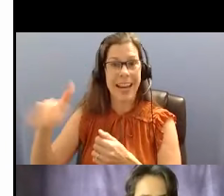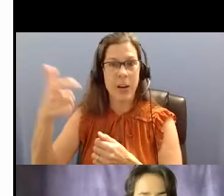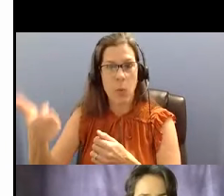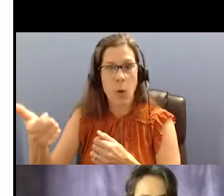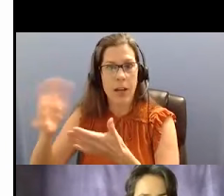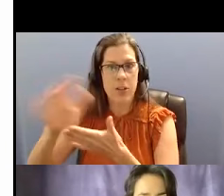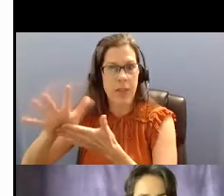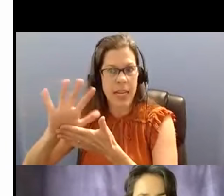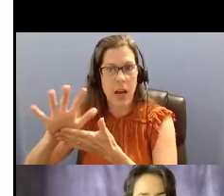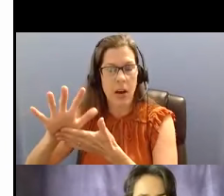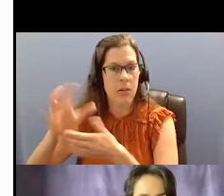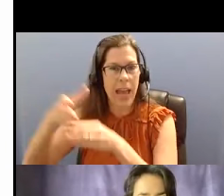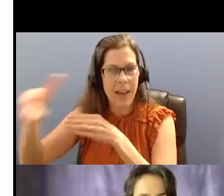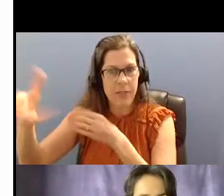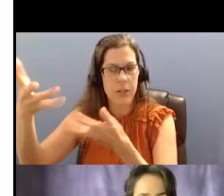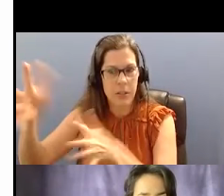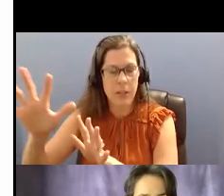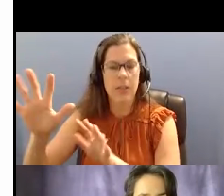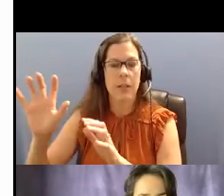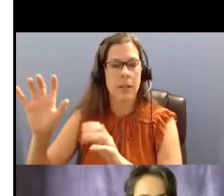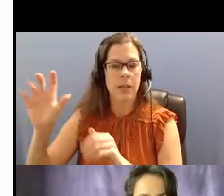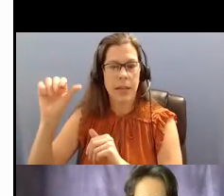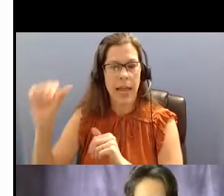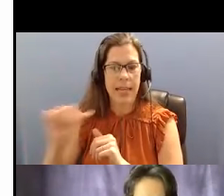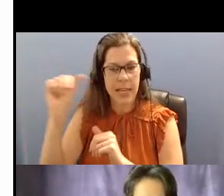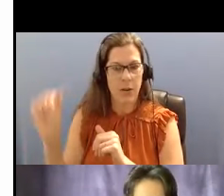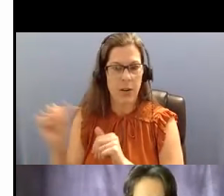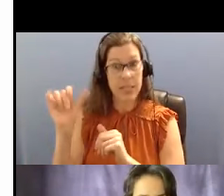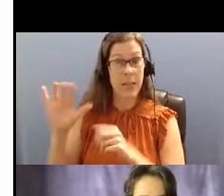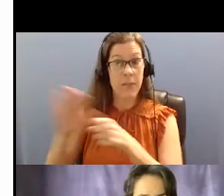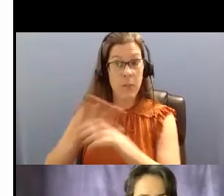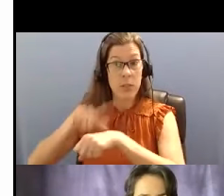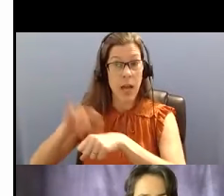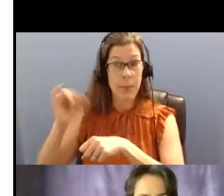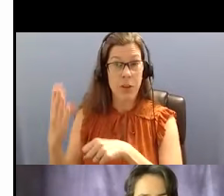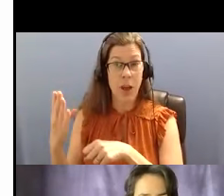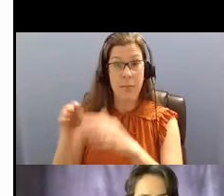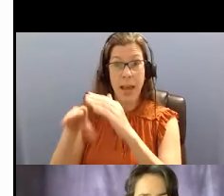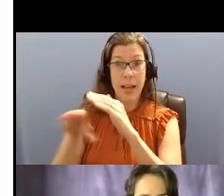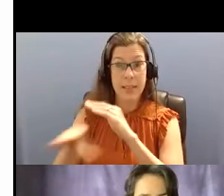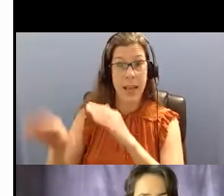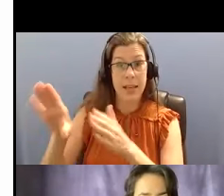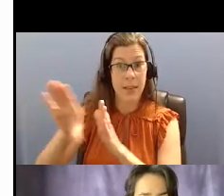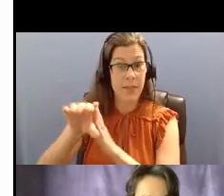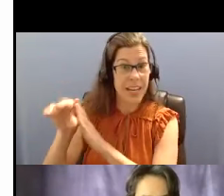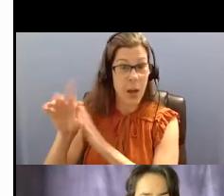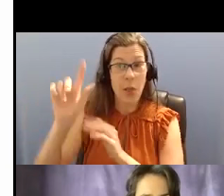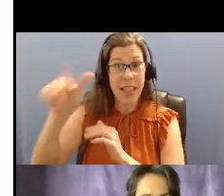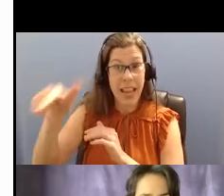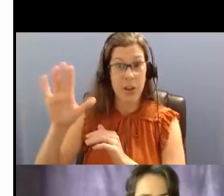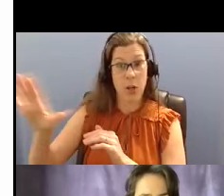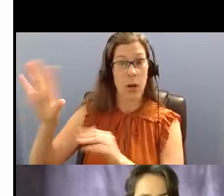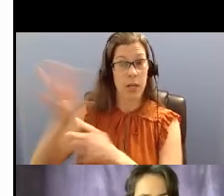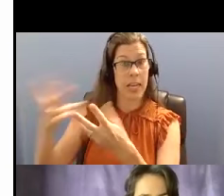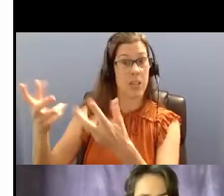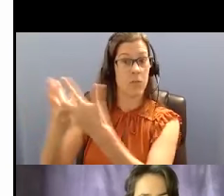you can access the lessons and the videos later. And you can work around your schedule in that way.